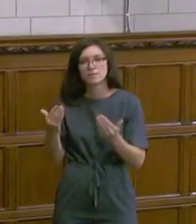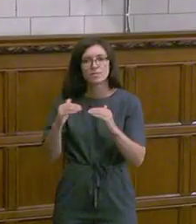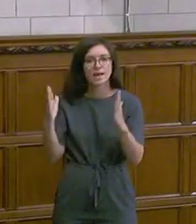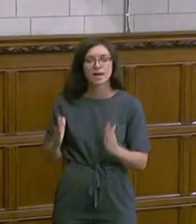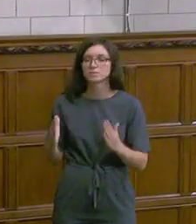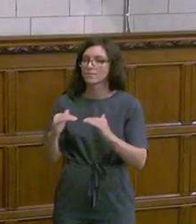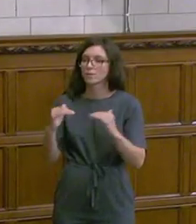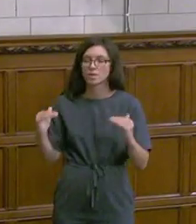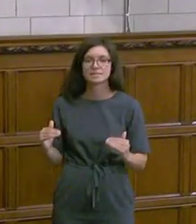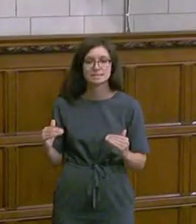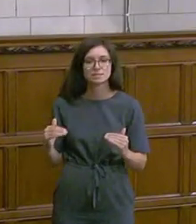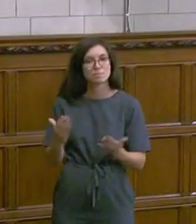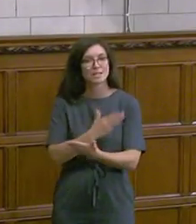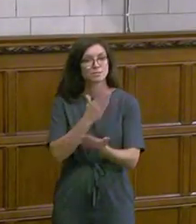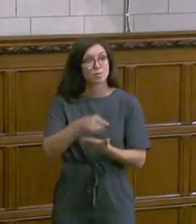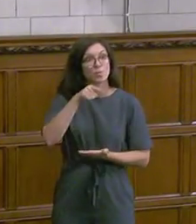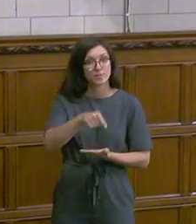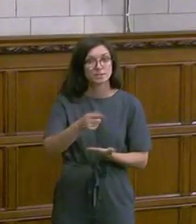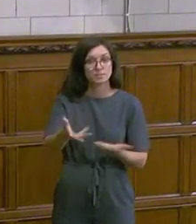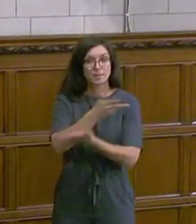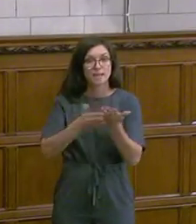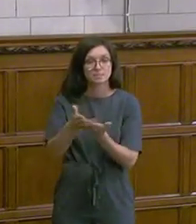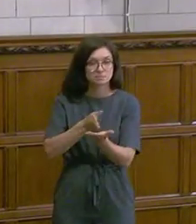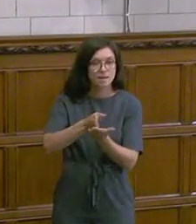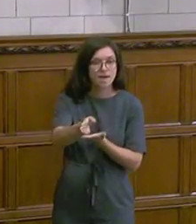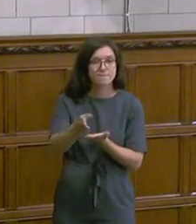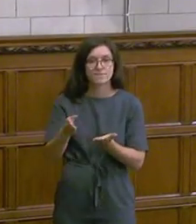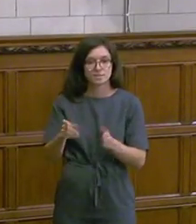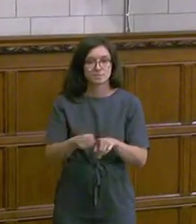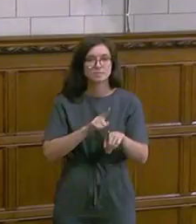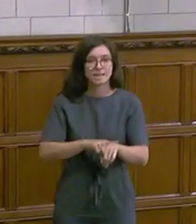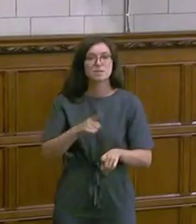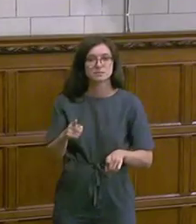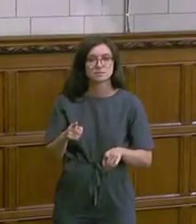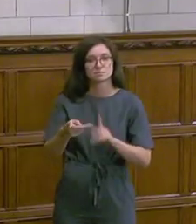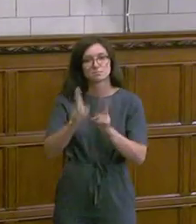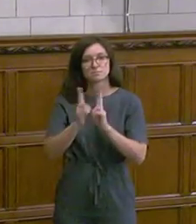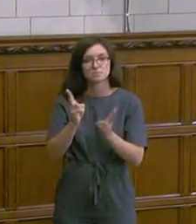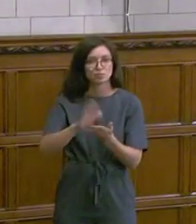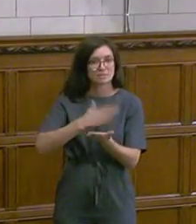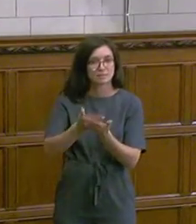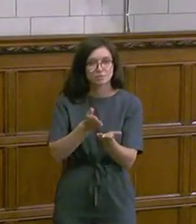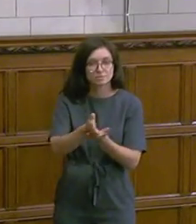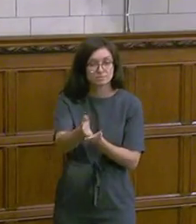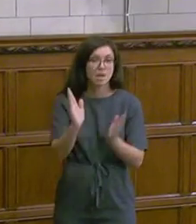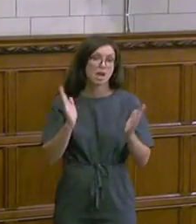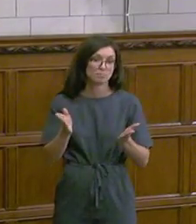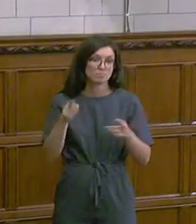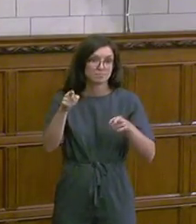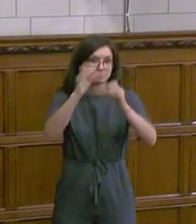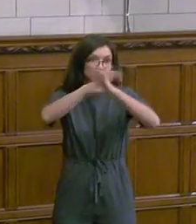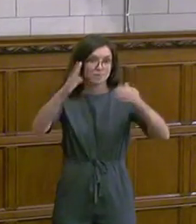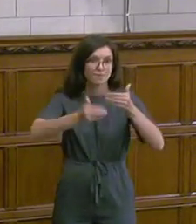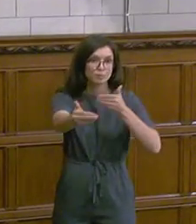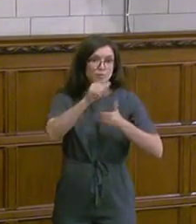this debate is transmitted live with signed simultaneous translation. This is surely the future. The title of this debate is